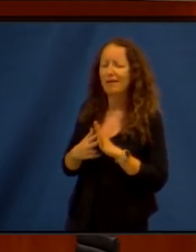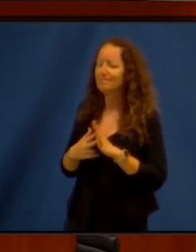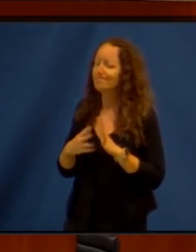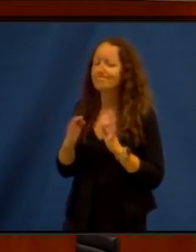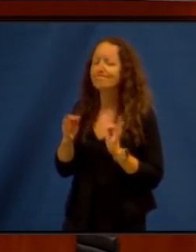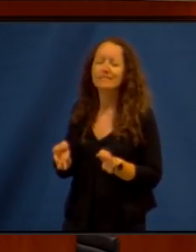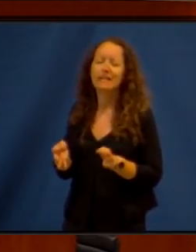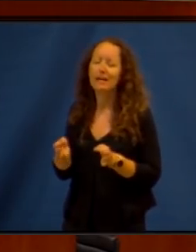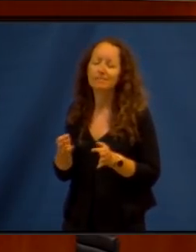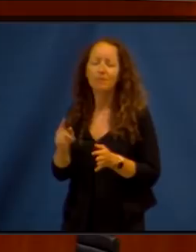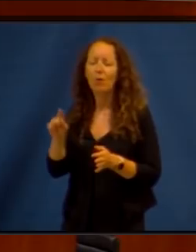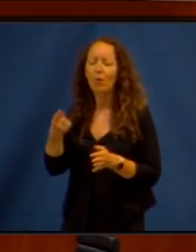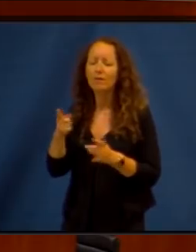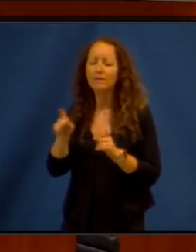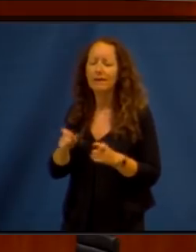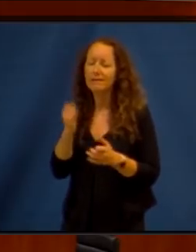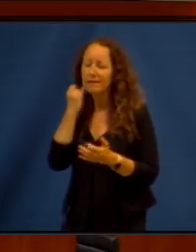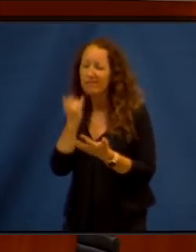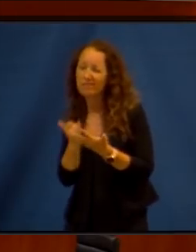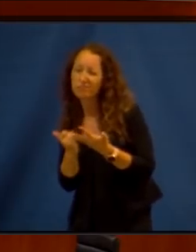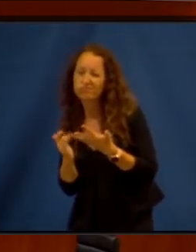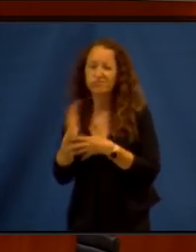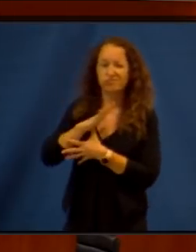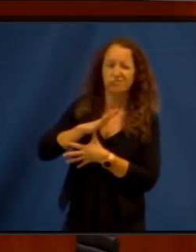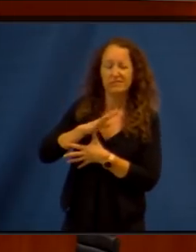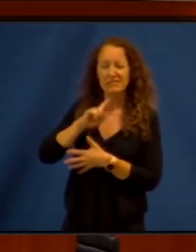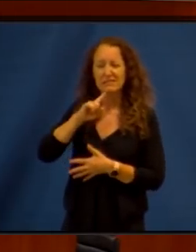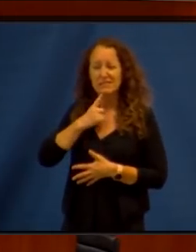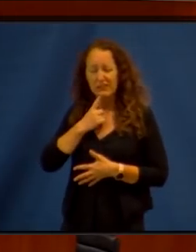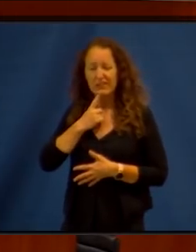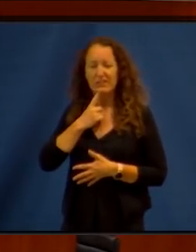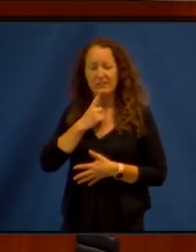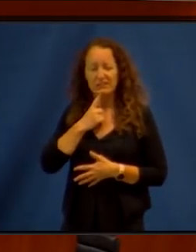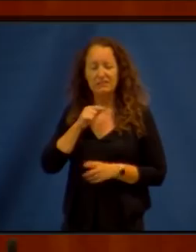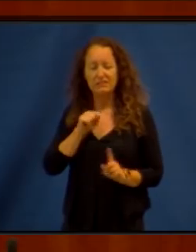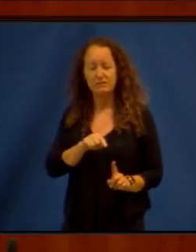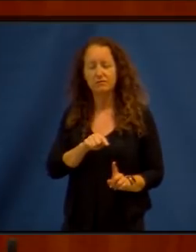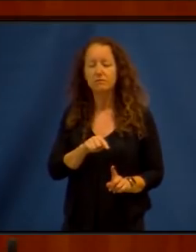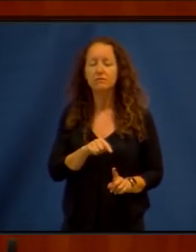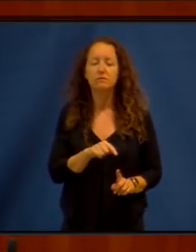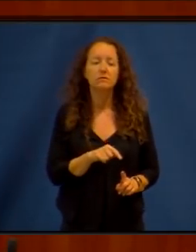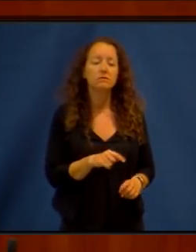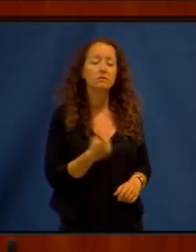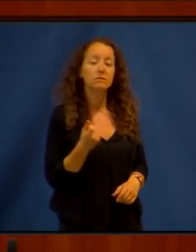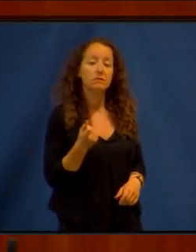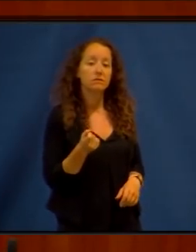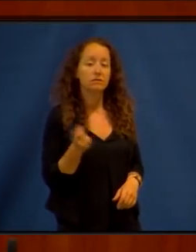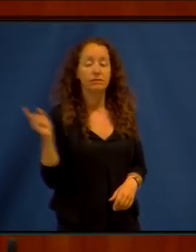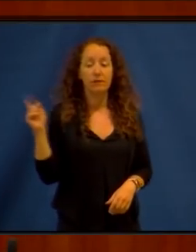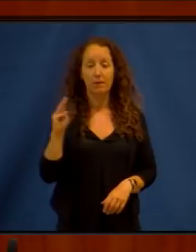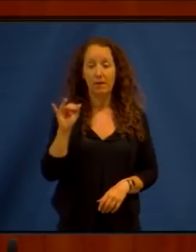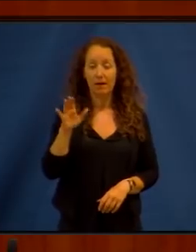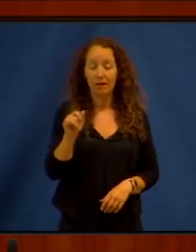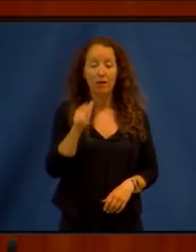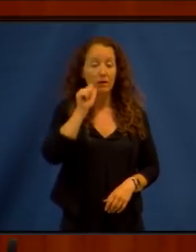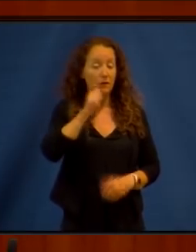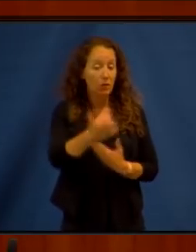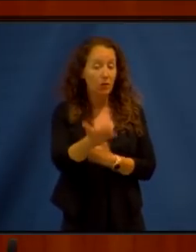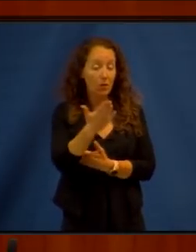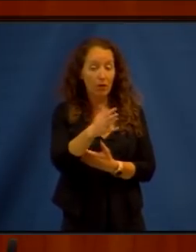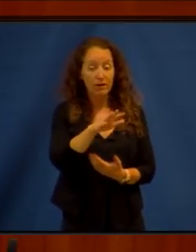priority cases. Well, we are receiving a shipment of 600 saline kits tomorrow